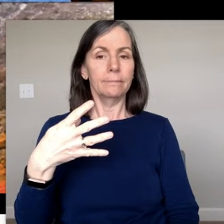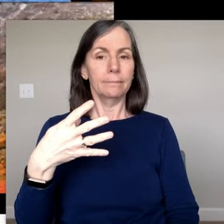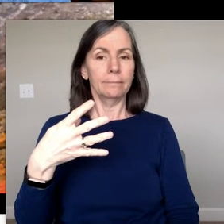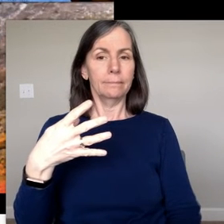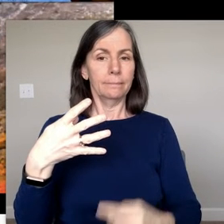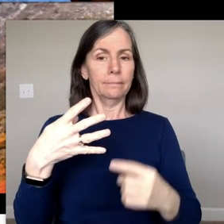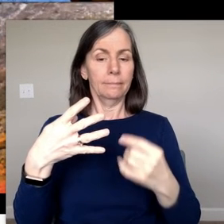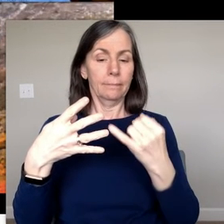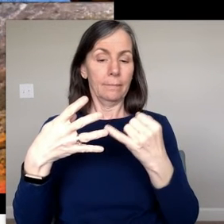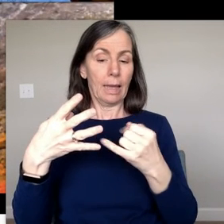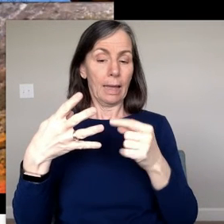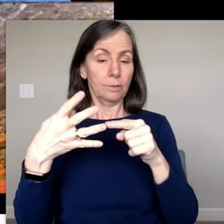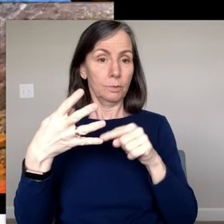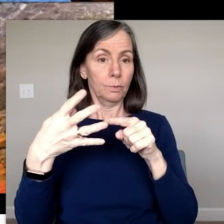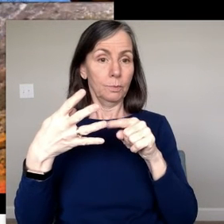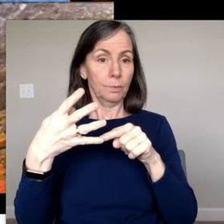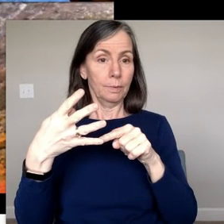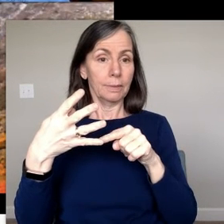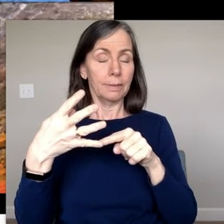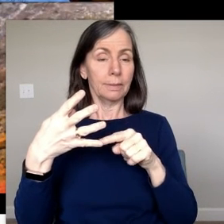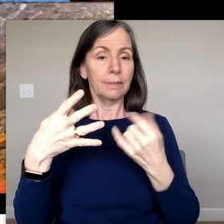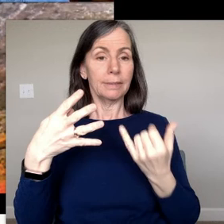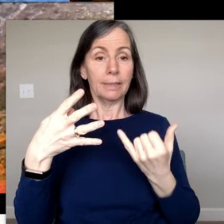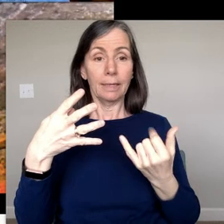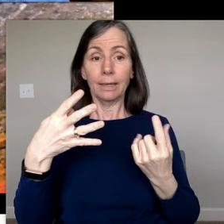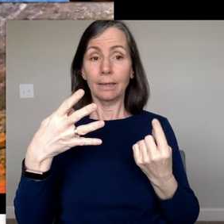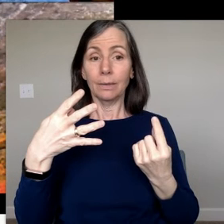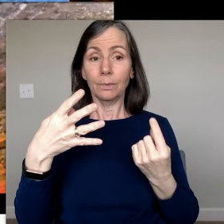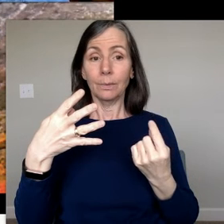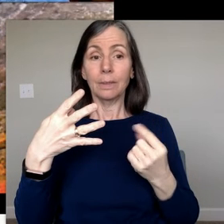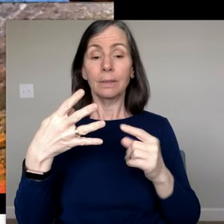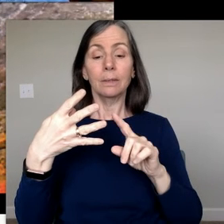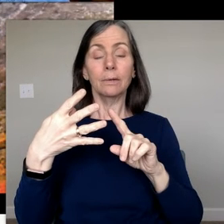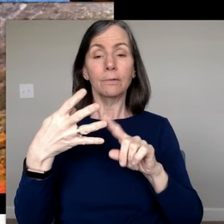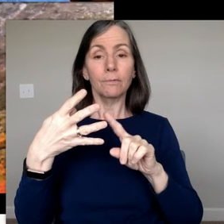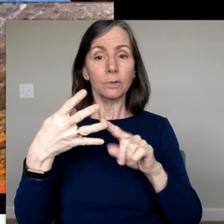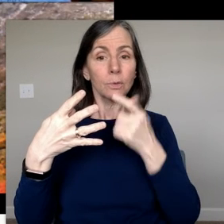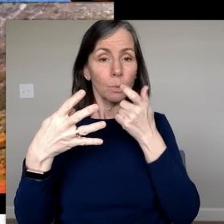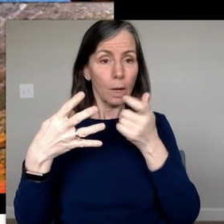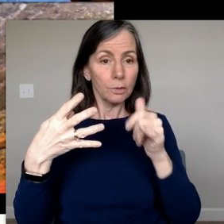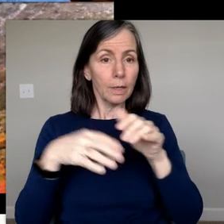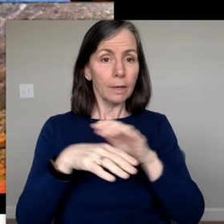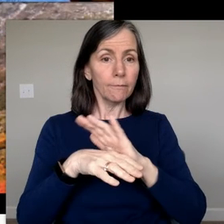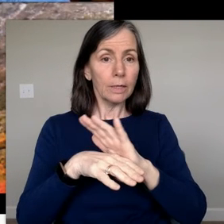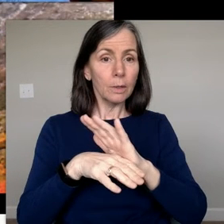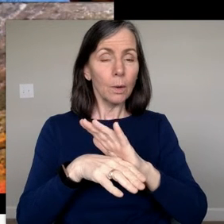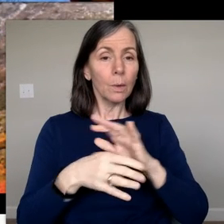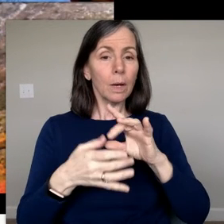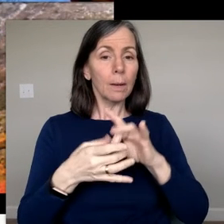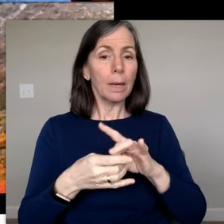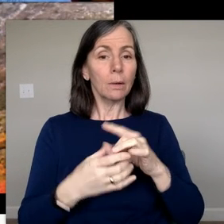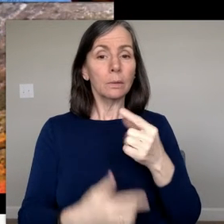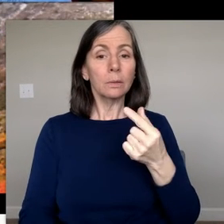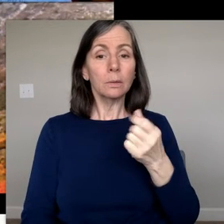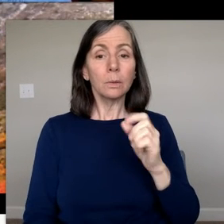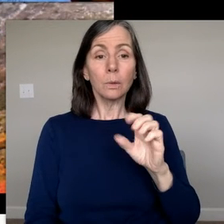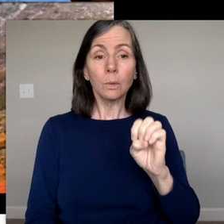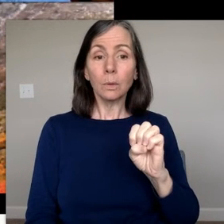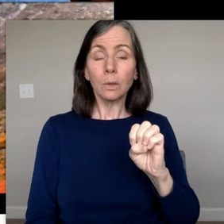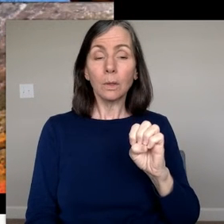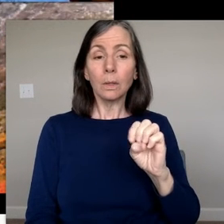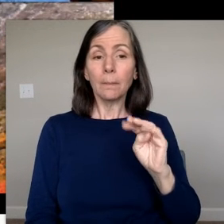The last two things you need to do today. First, watch this video on quiz expectations. Make